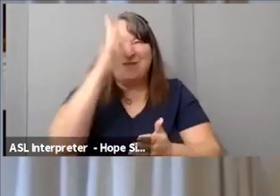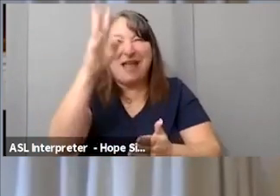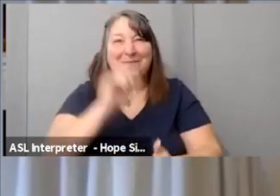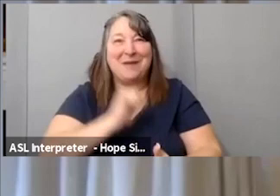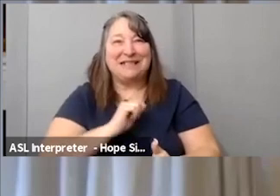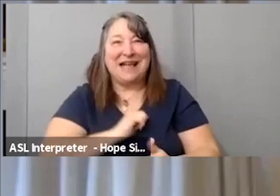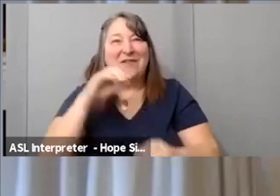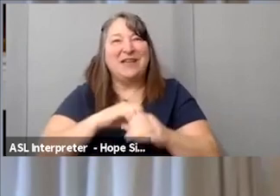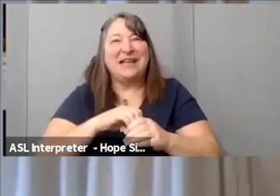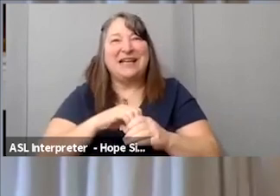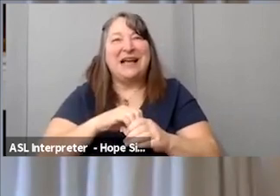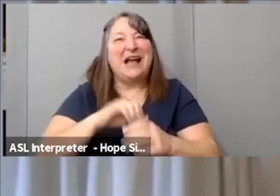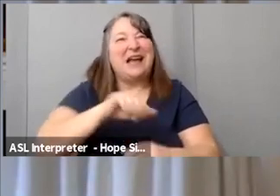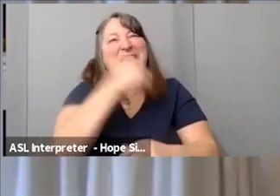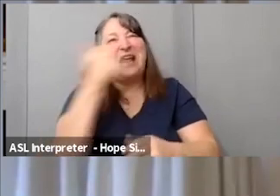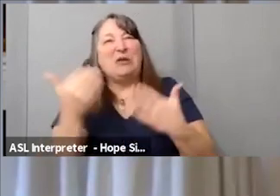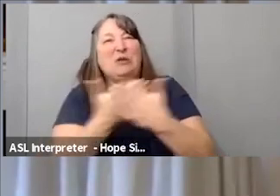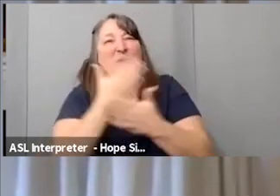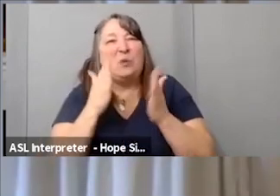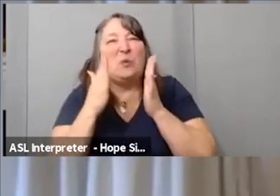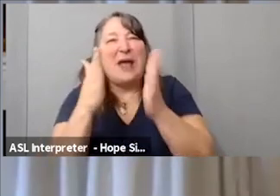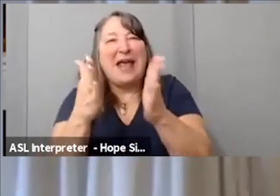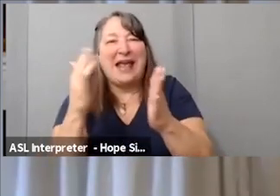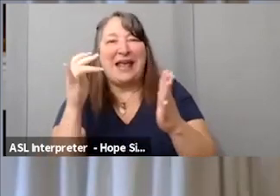non-self-conscious way, where it's about